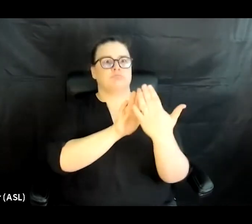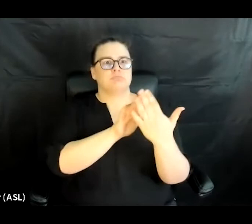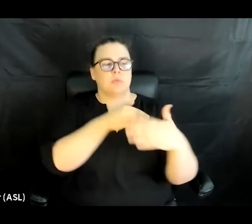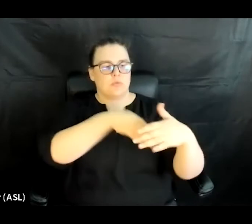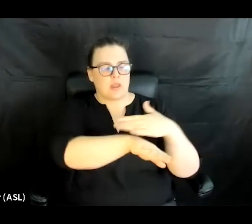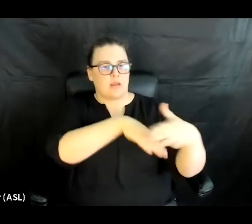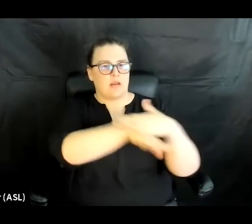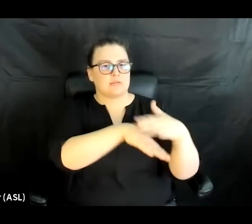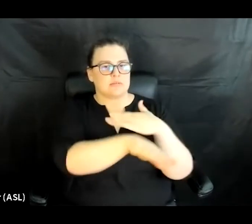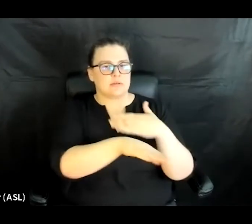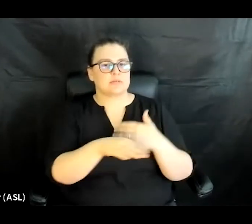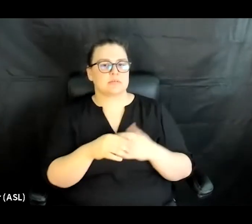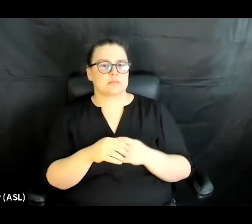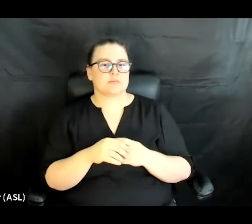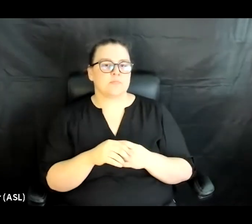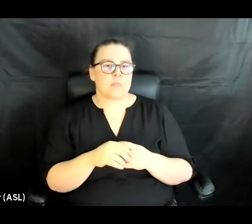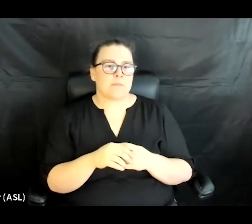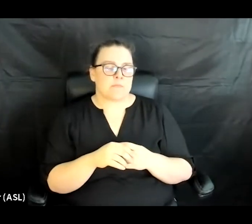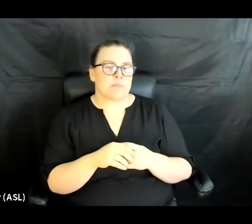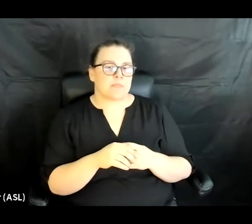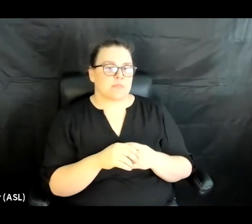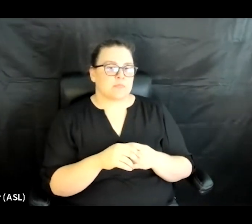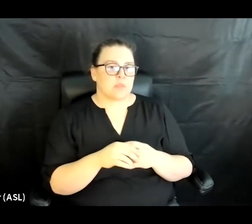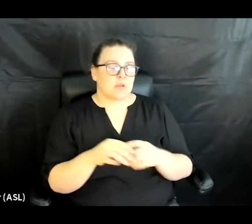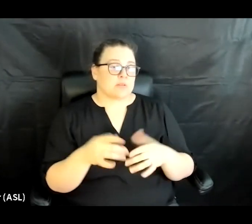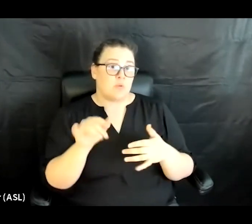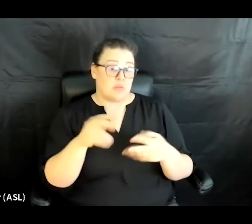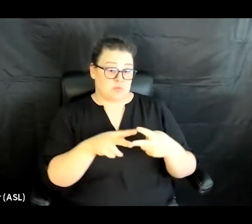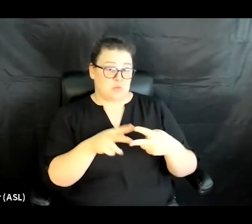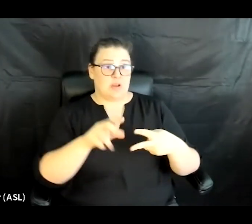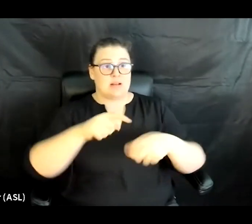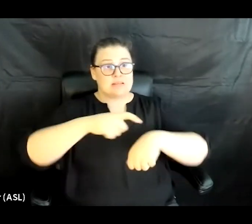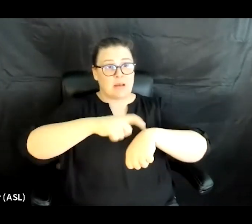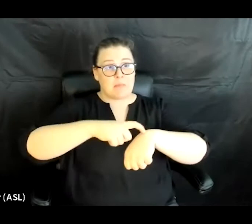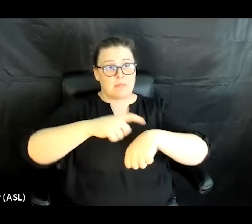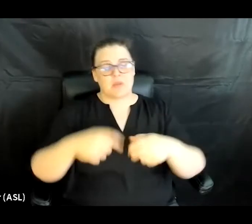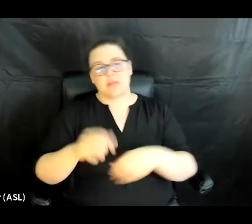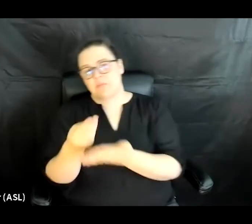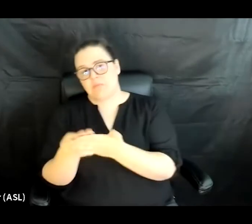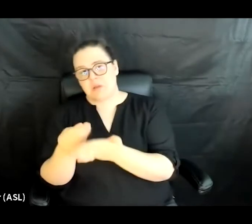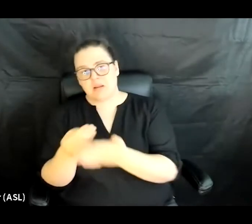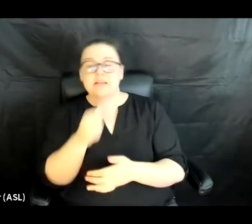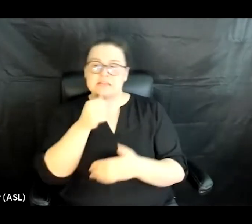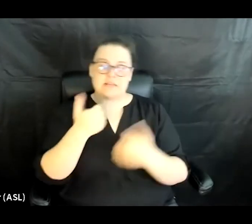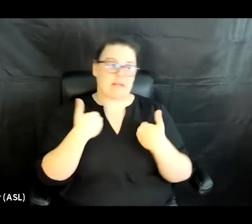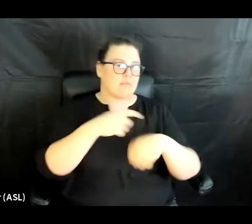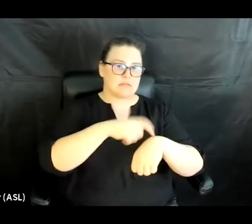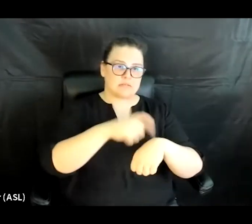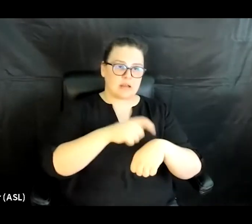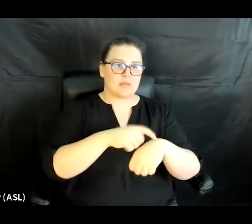ladder advantages, and that was time and money. They didn't have the time to